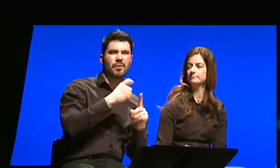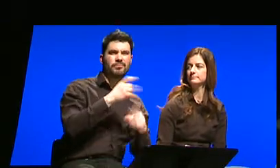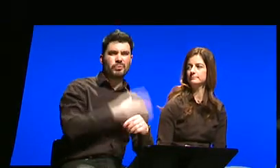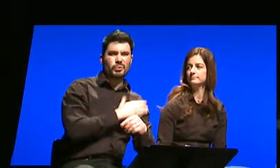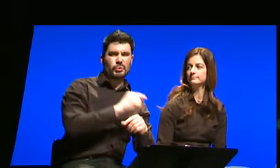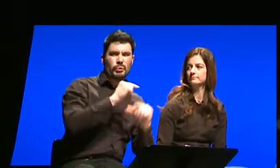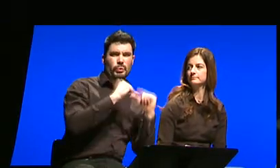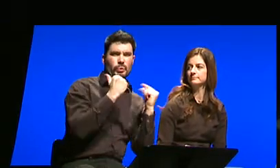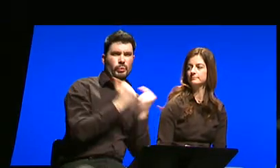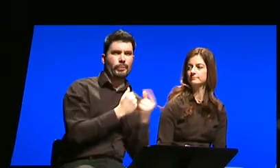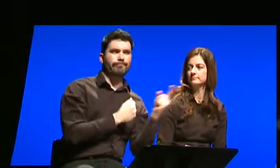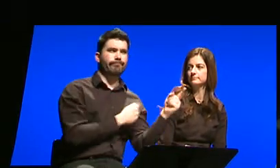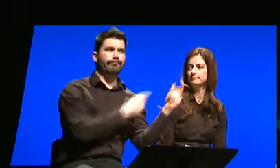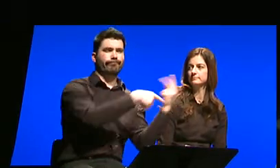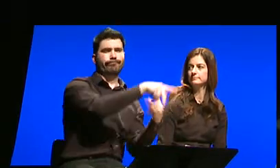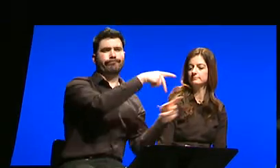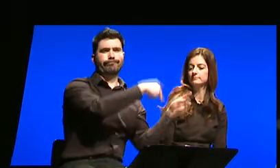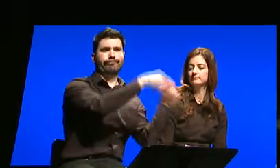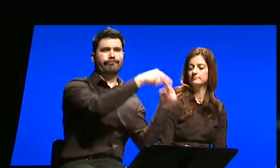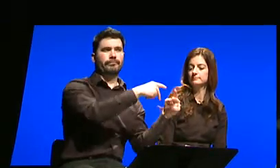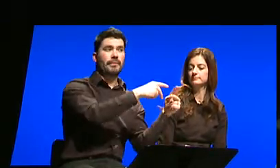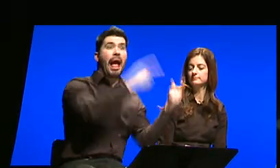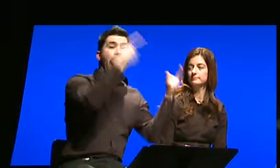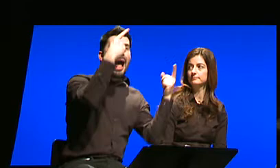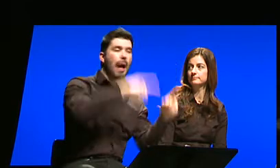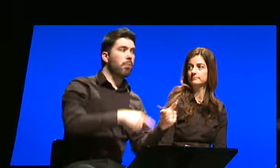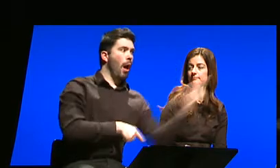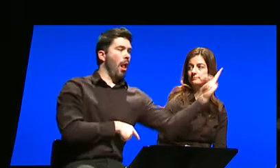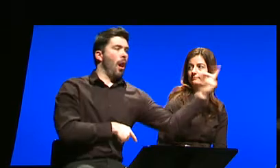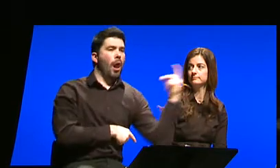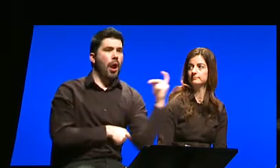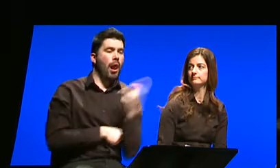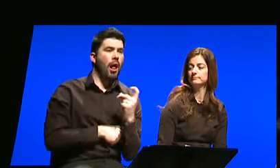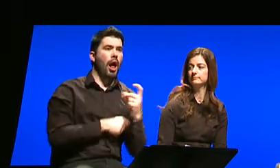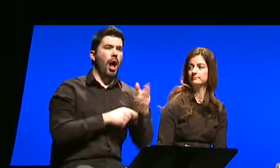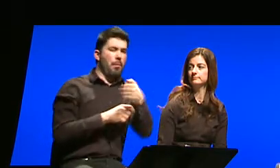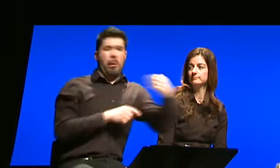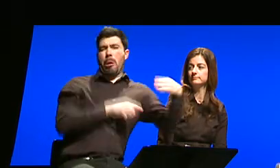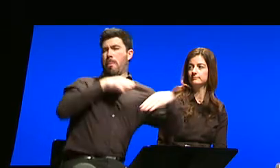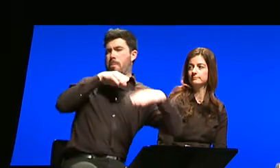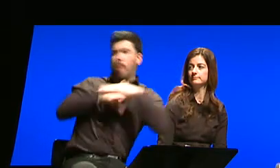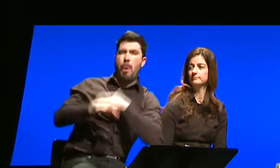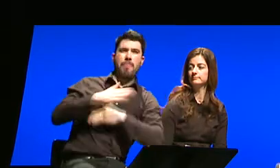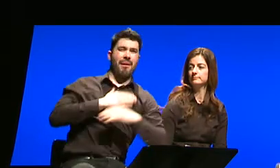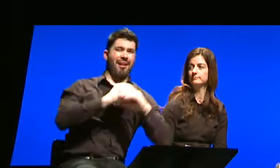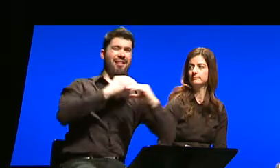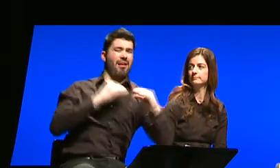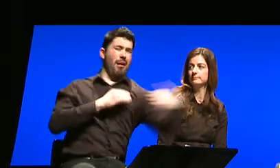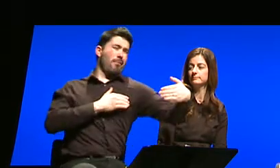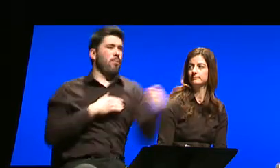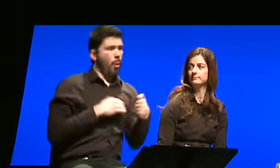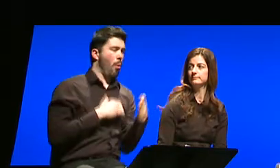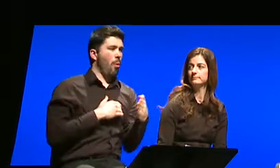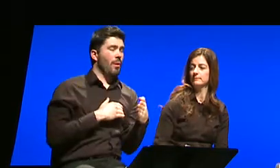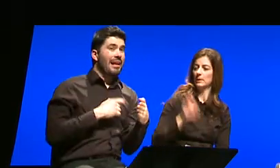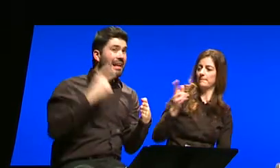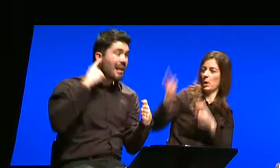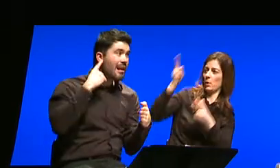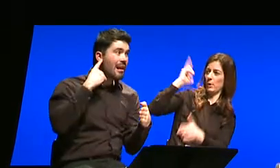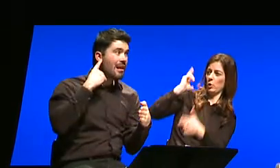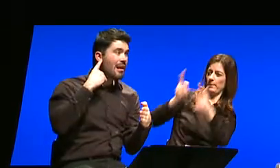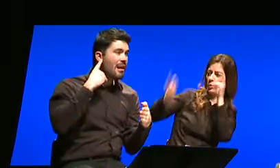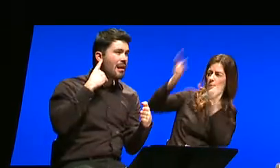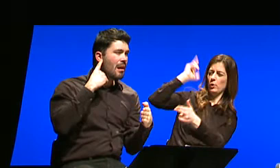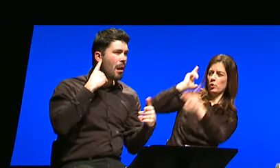the hip-hop group. Suddenly, Redman and his friends come running out of the club and dive into my father's limo. Gunshots pop!